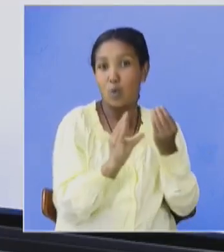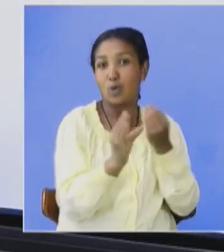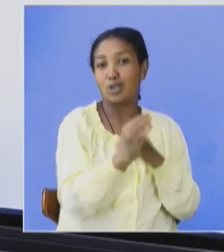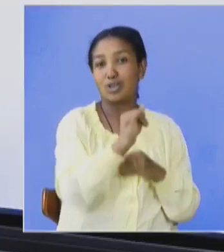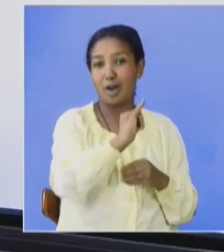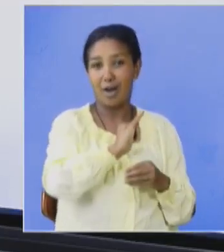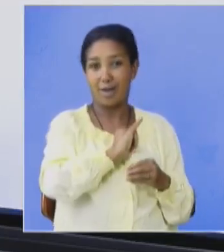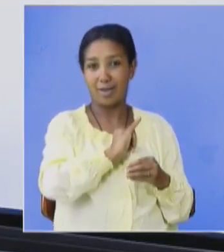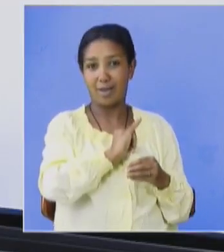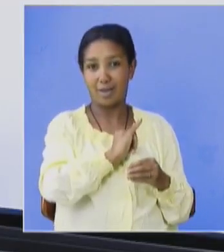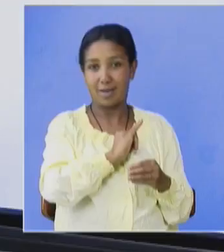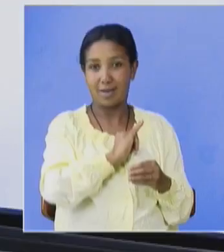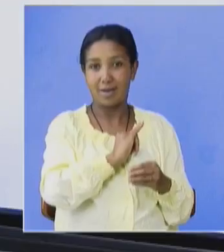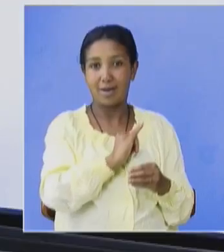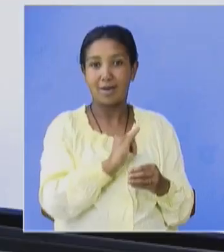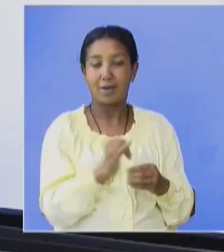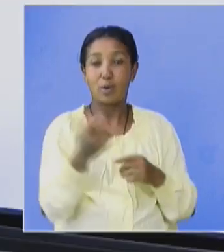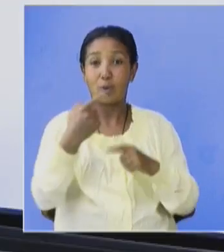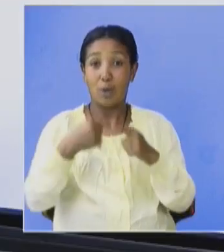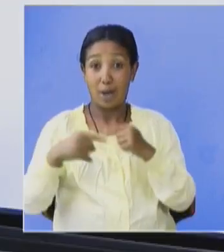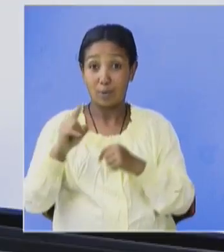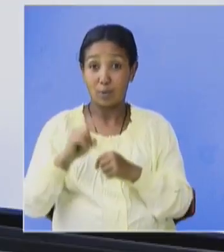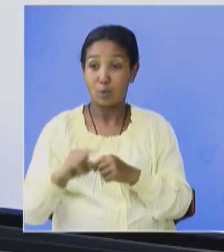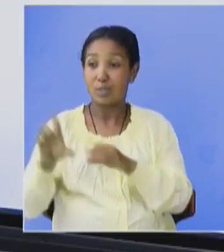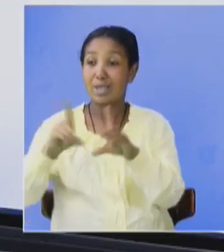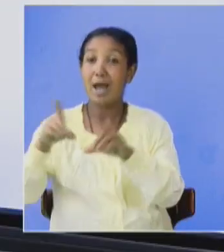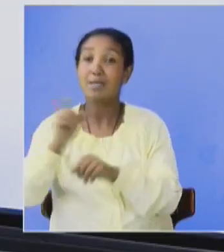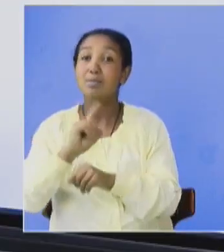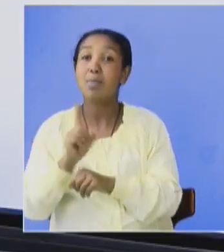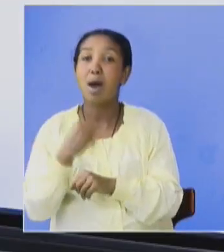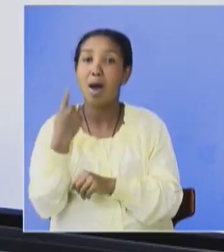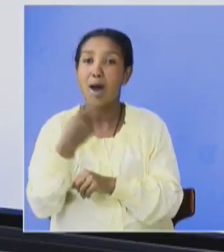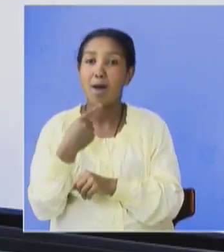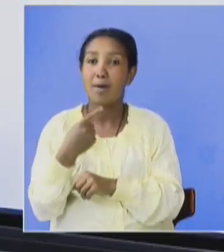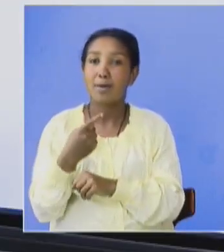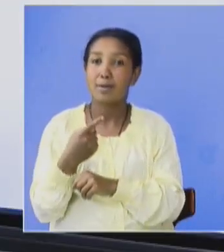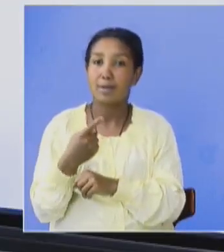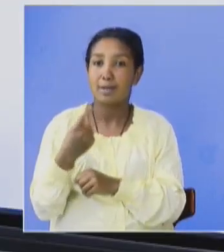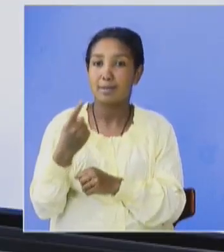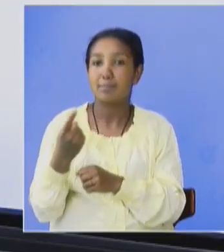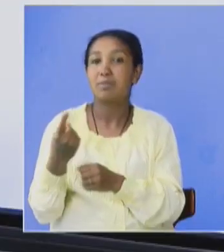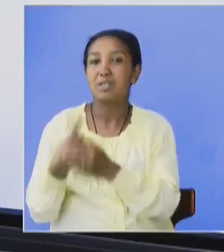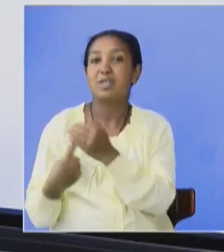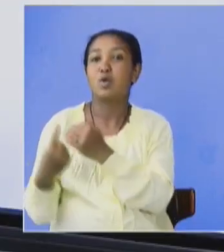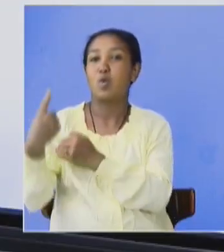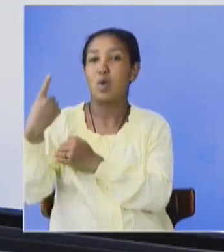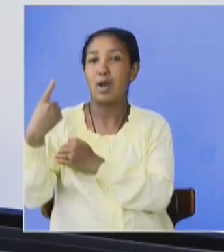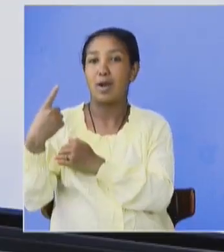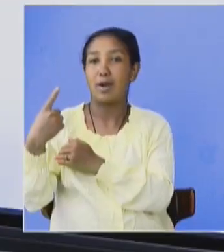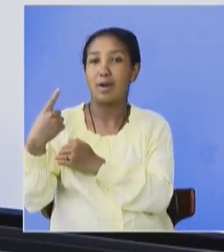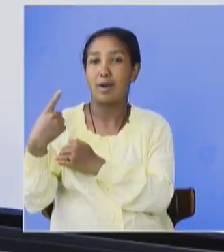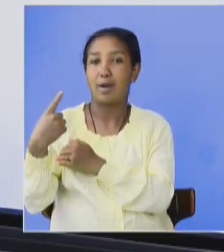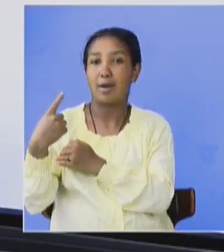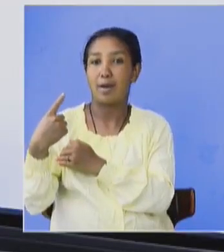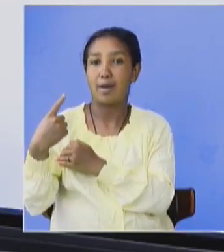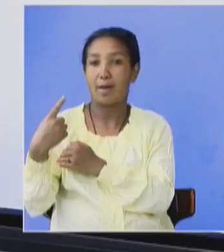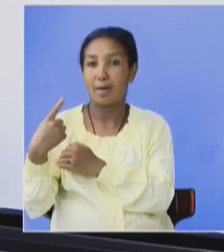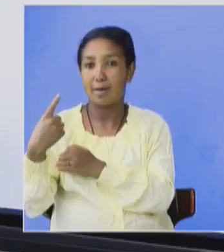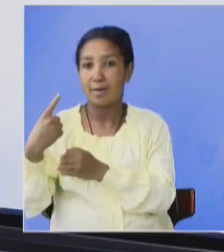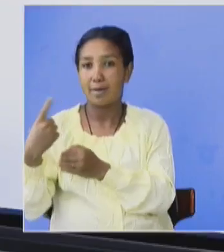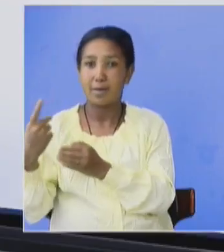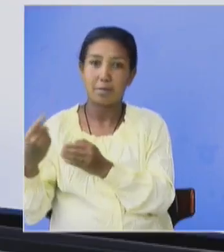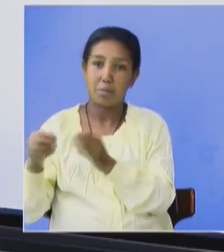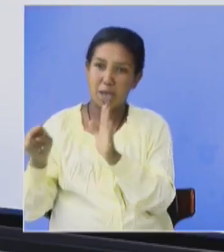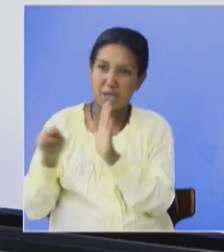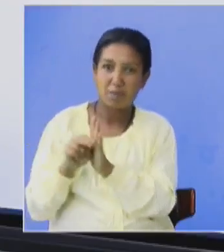I. And also when we come to does, for the same for question and negative